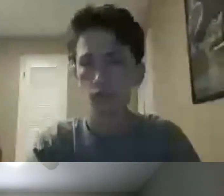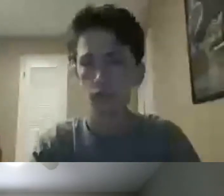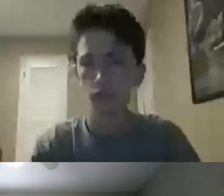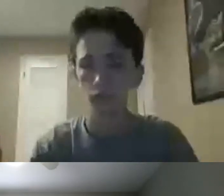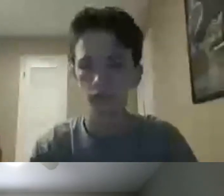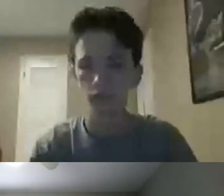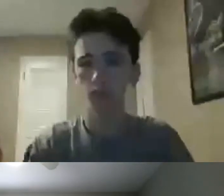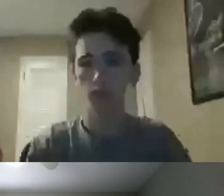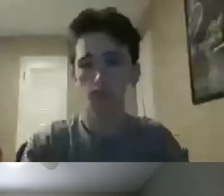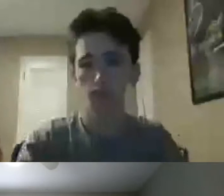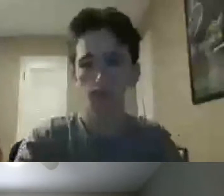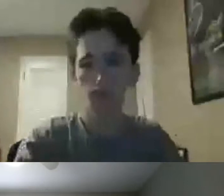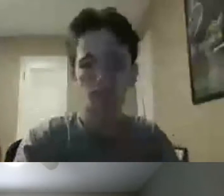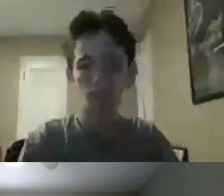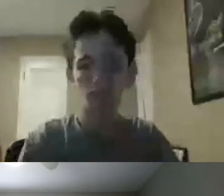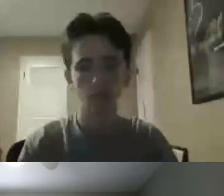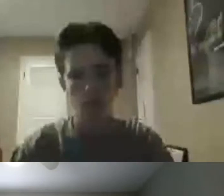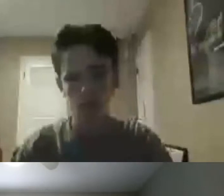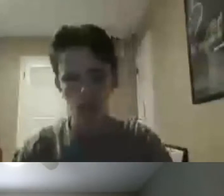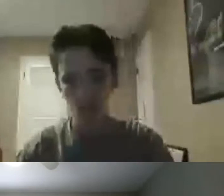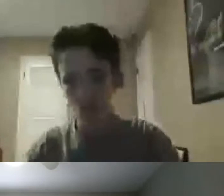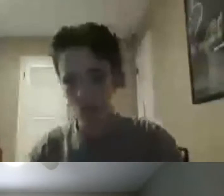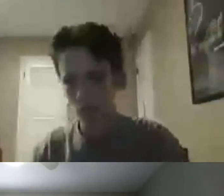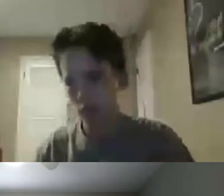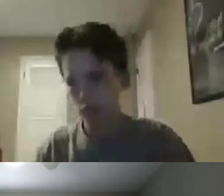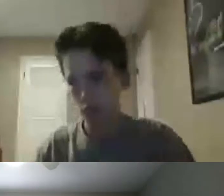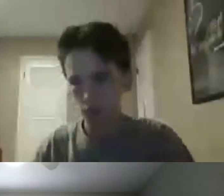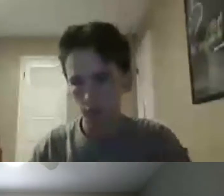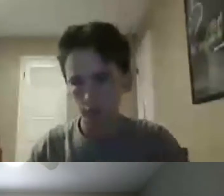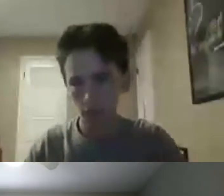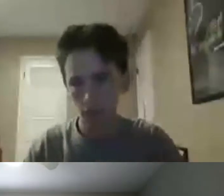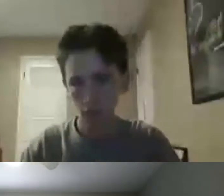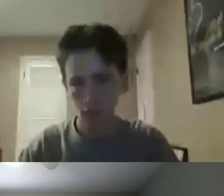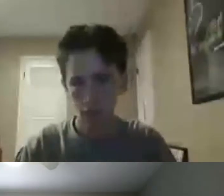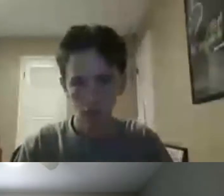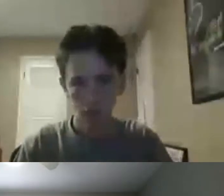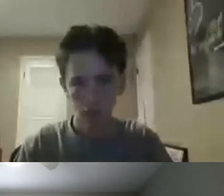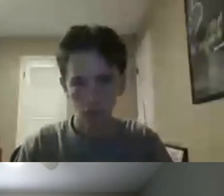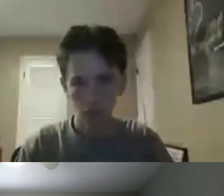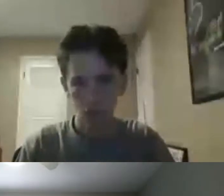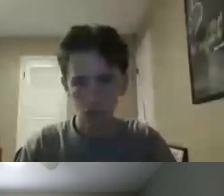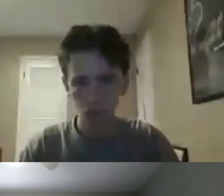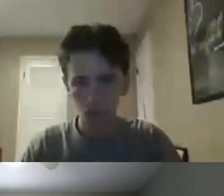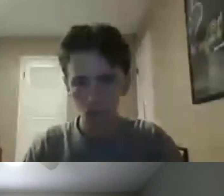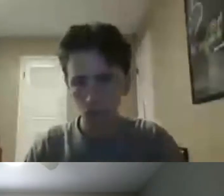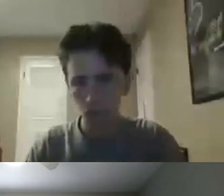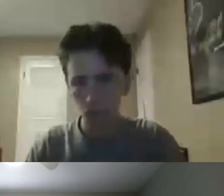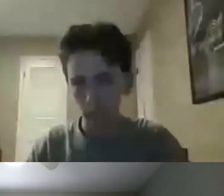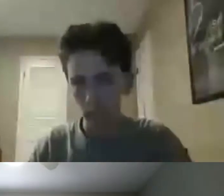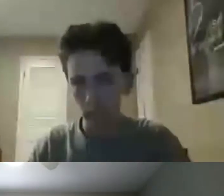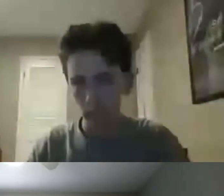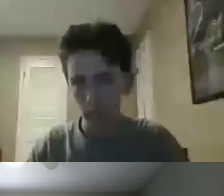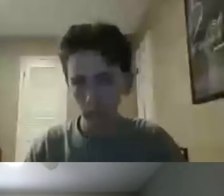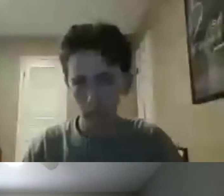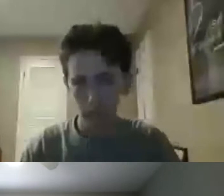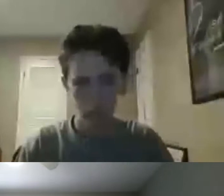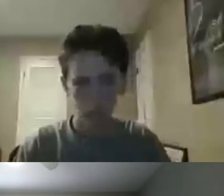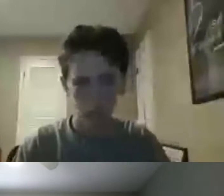Great. Thank you, Gracie. We're excited to have you and the Kentucky School for the Blind represented this year again as well. Thank